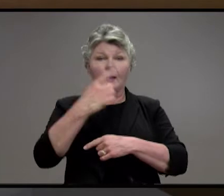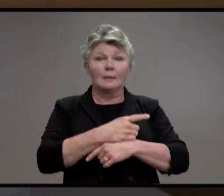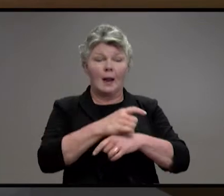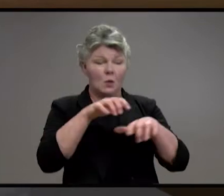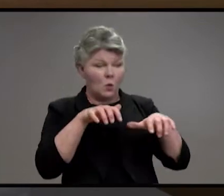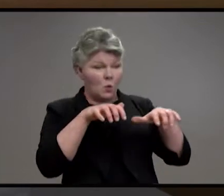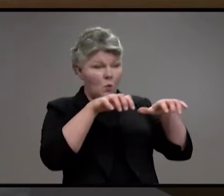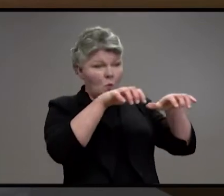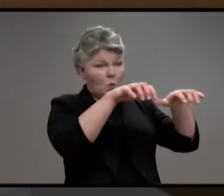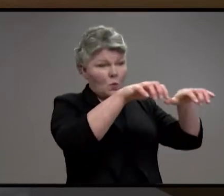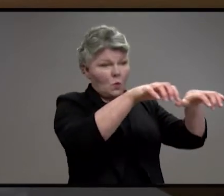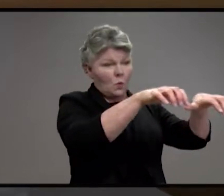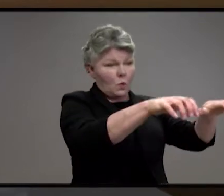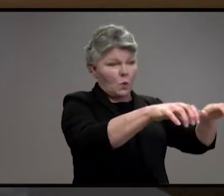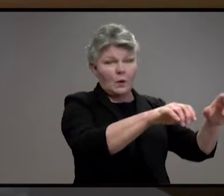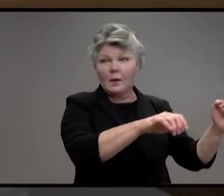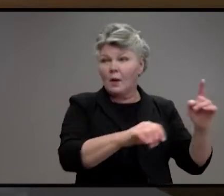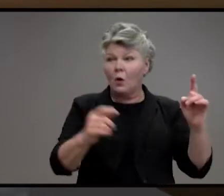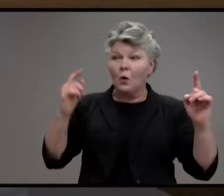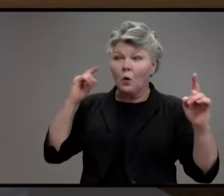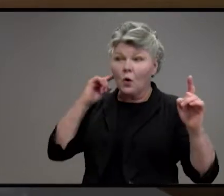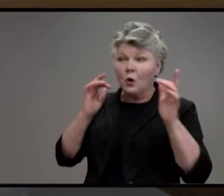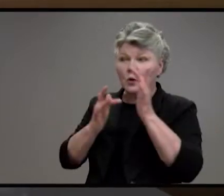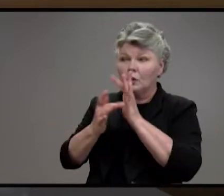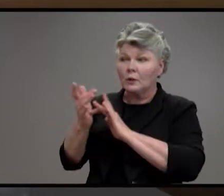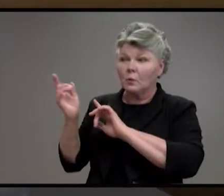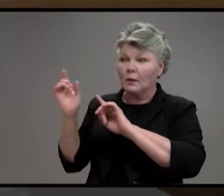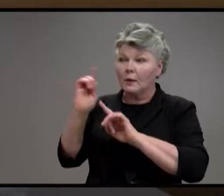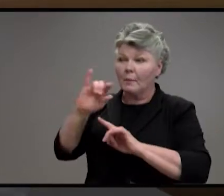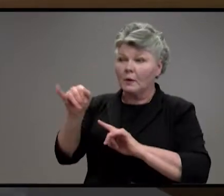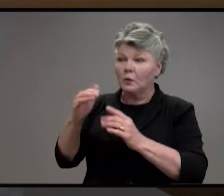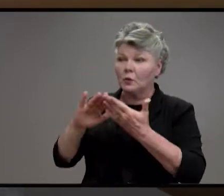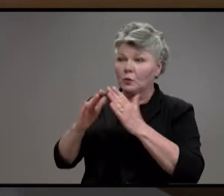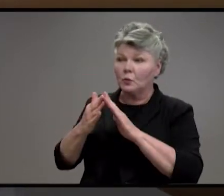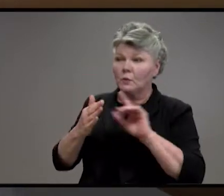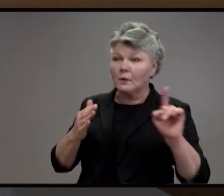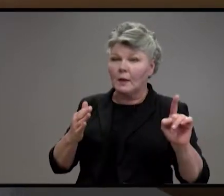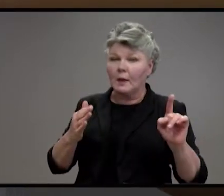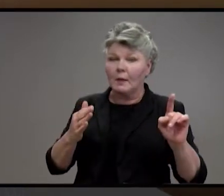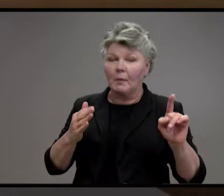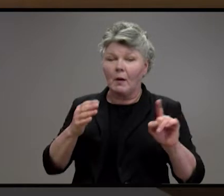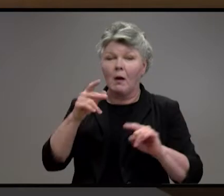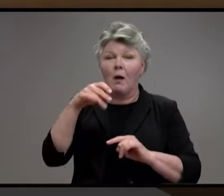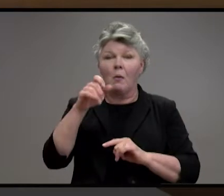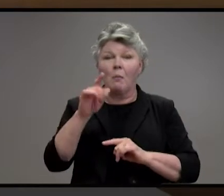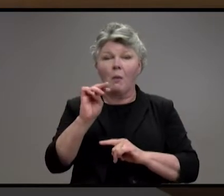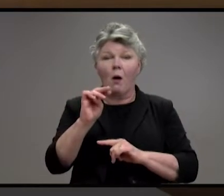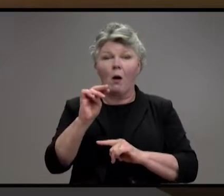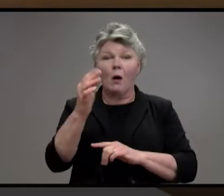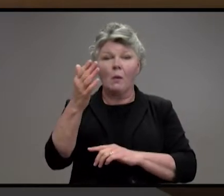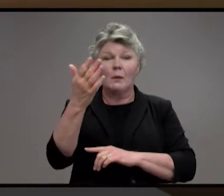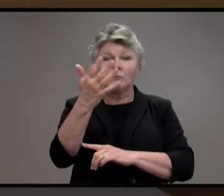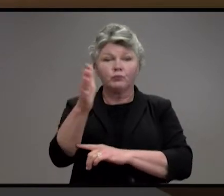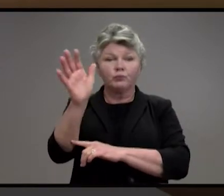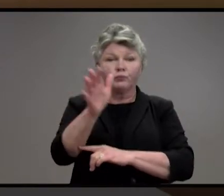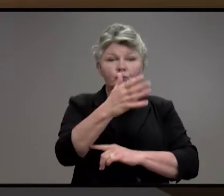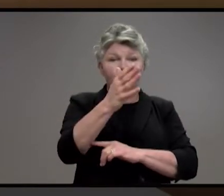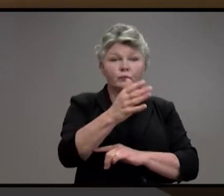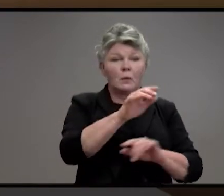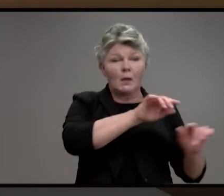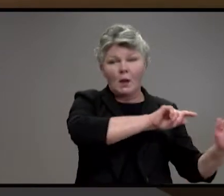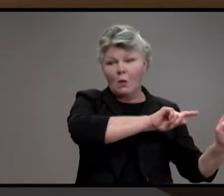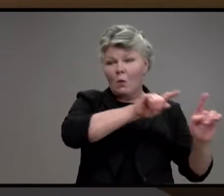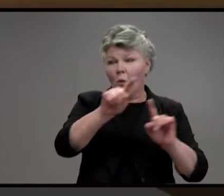that had come to the feast heard that Jesus was coming to Jerusalem. So they took branches of palm trees and went out to meet him, crying,